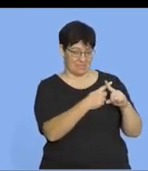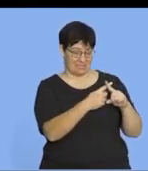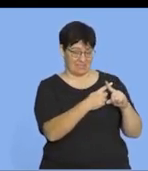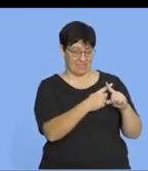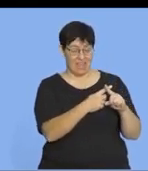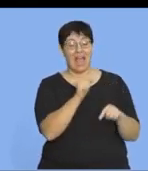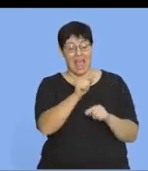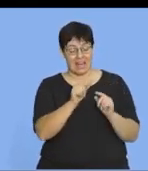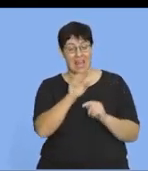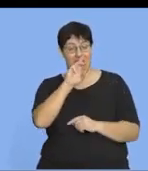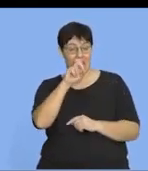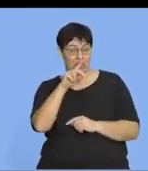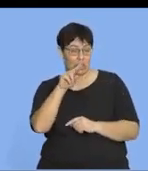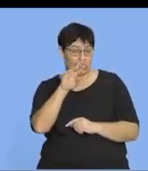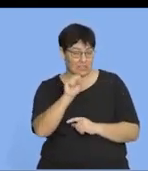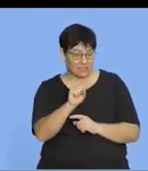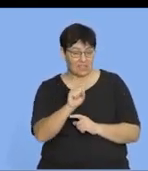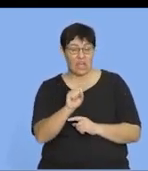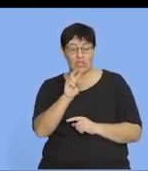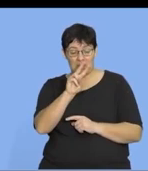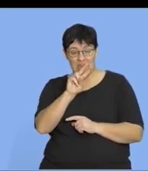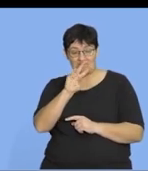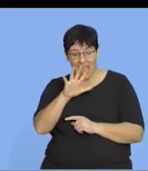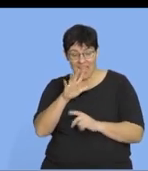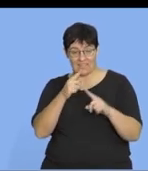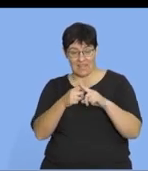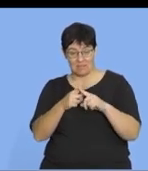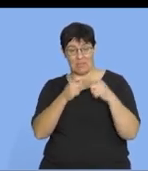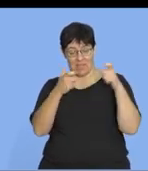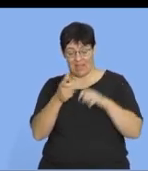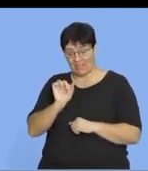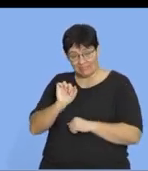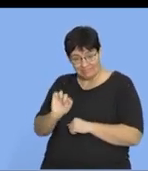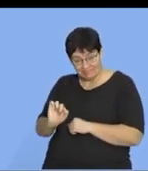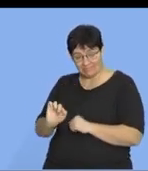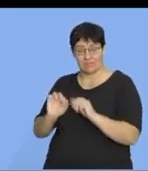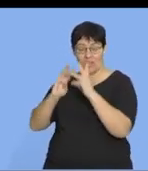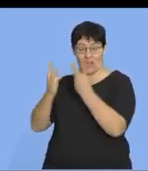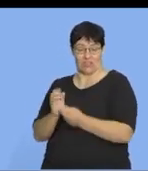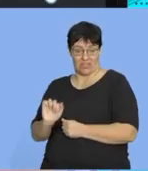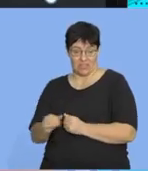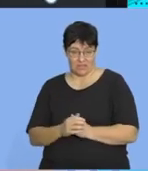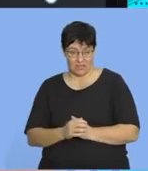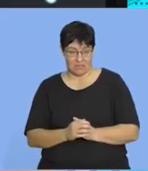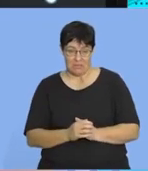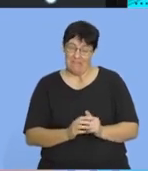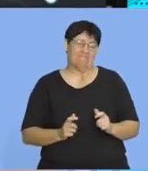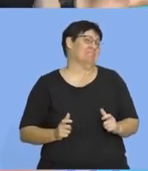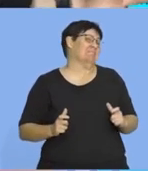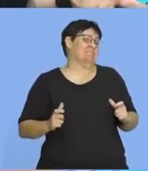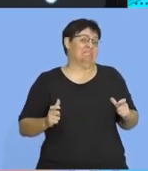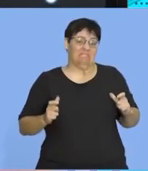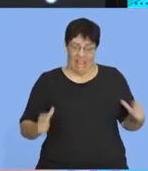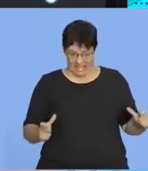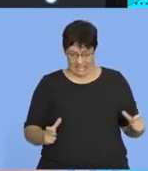radius 25 times bigger than that of the Earth. This is a big